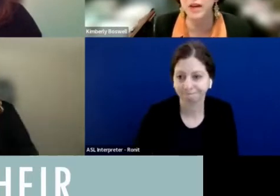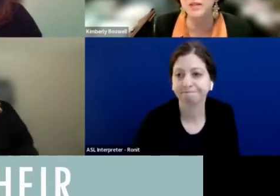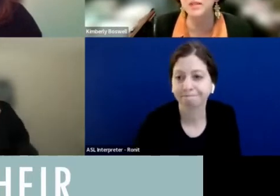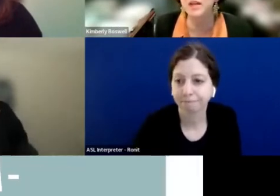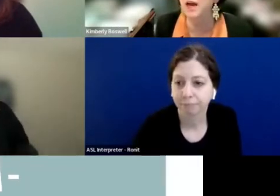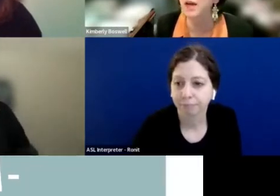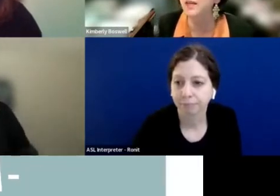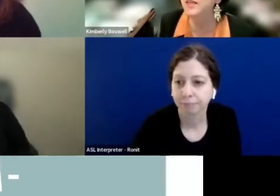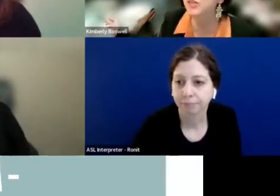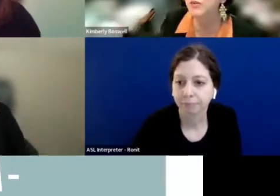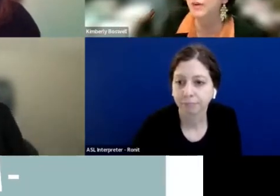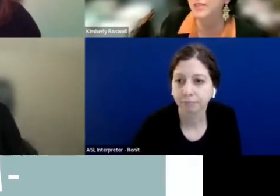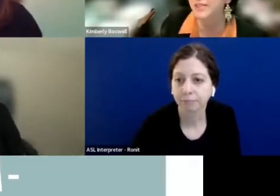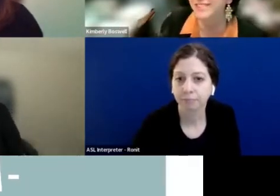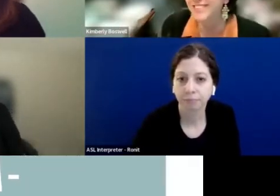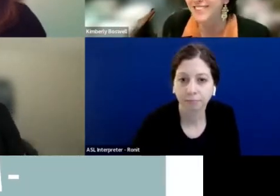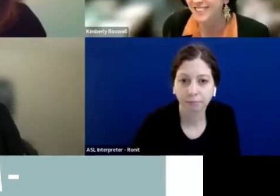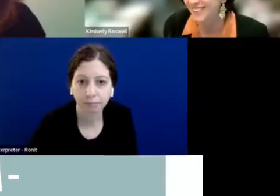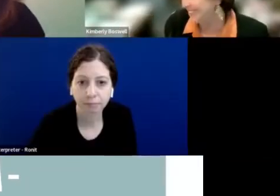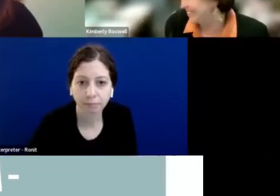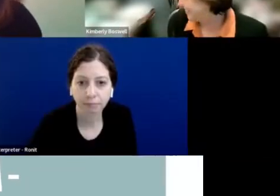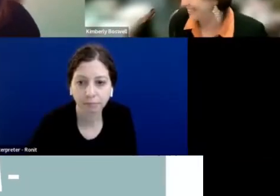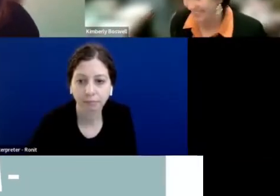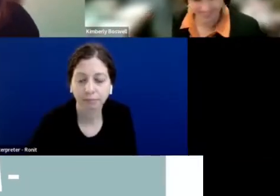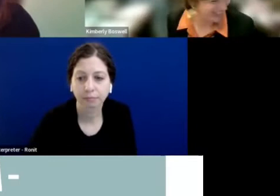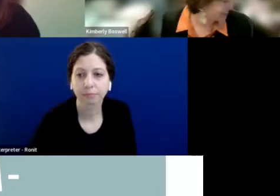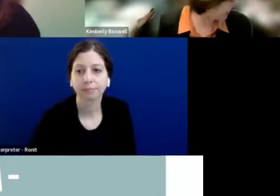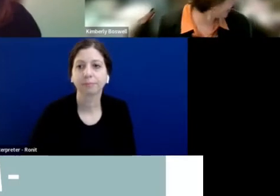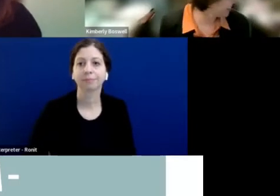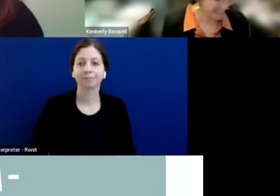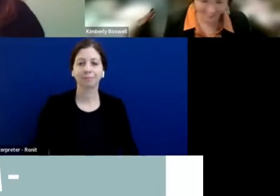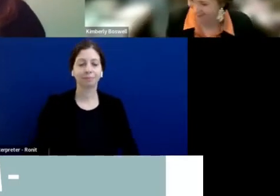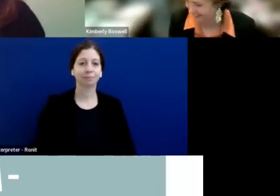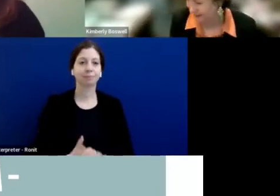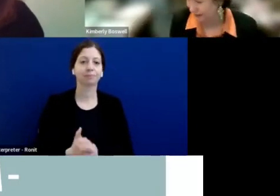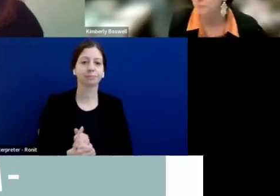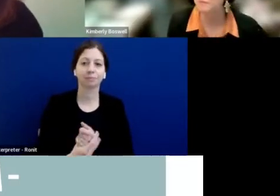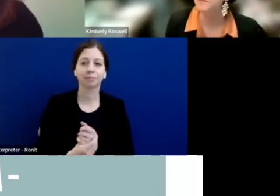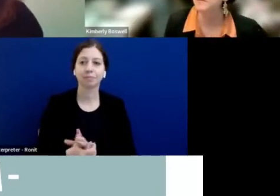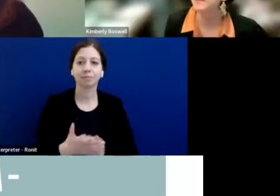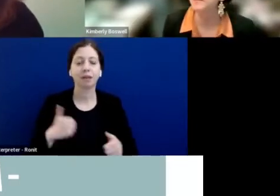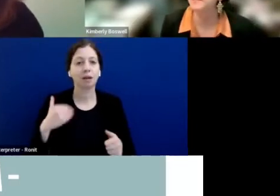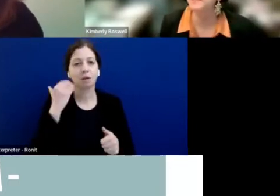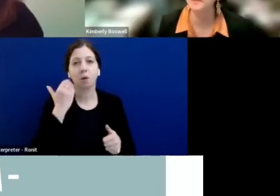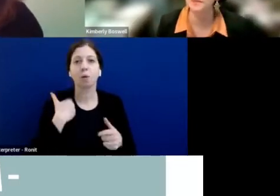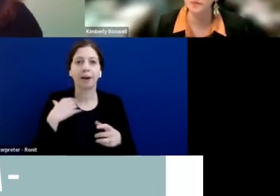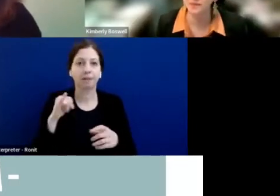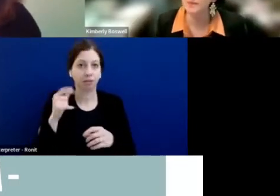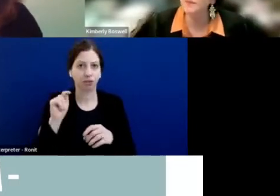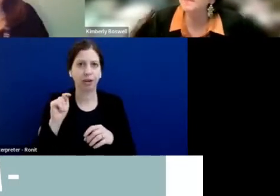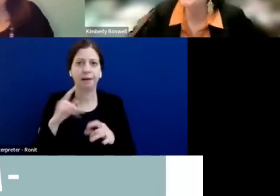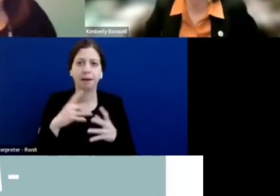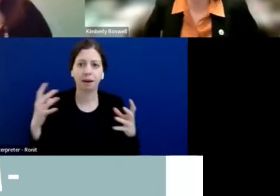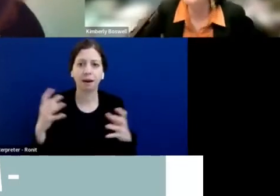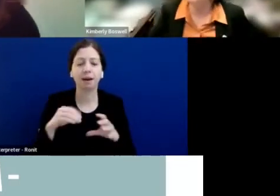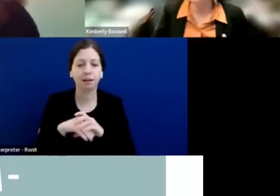the next slide is yours. It is mine. Thank you very much, Commissioner. And I know we've got the chat. There's a lot in the